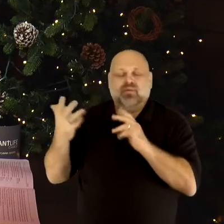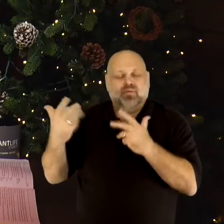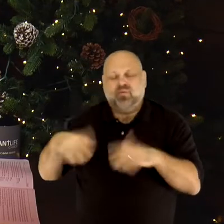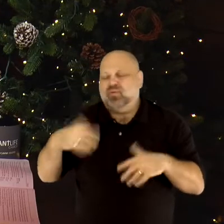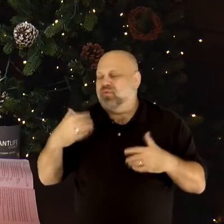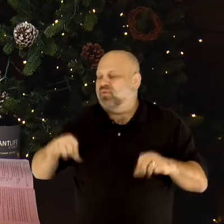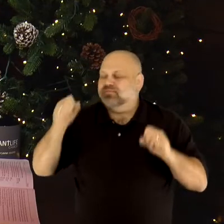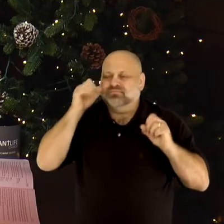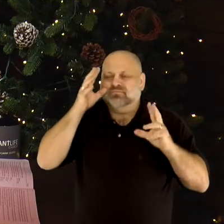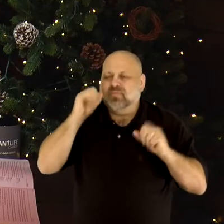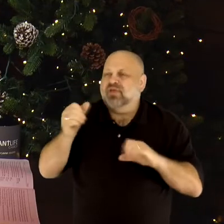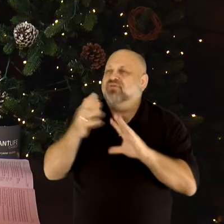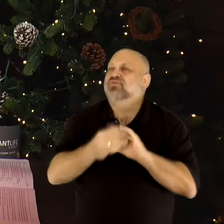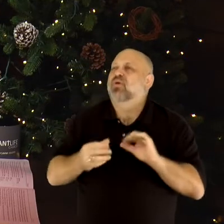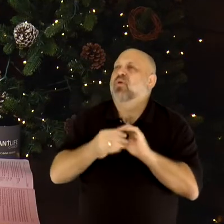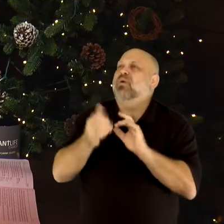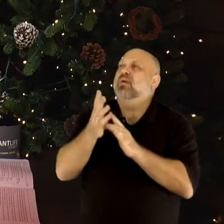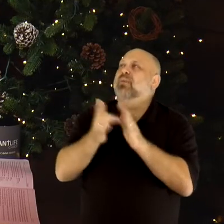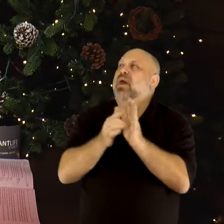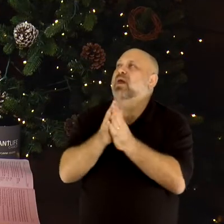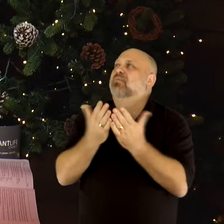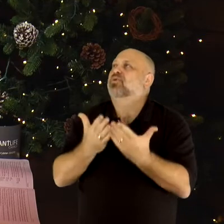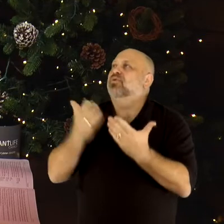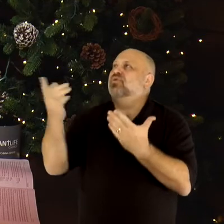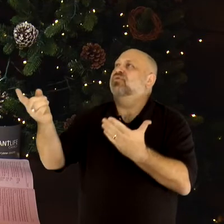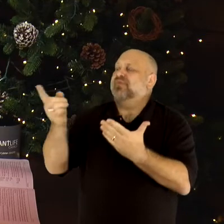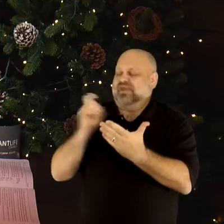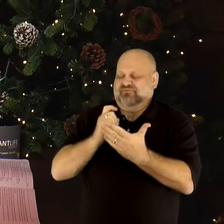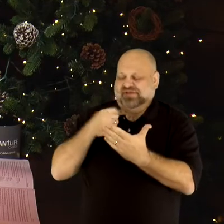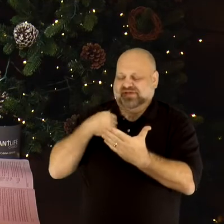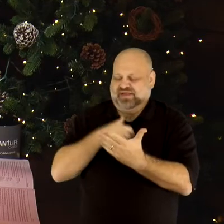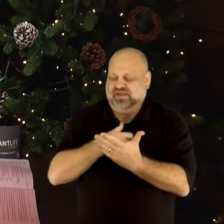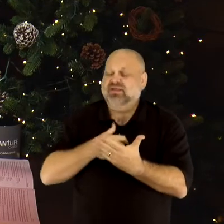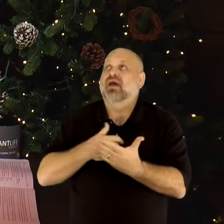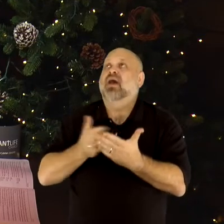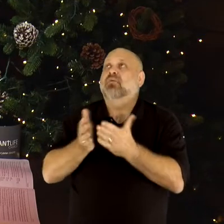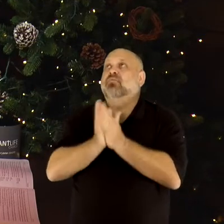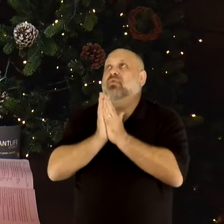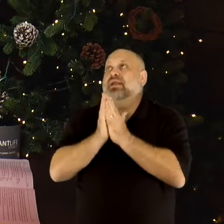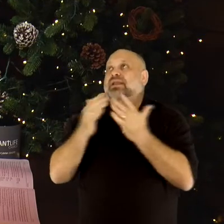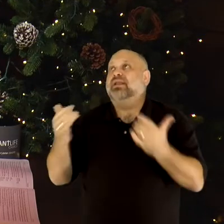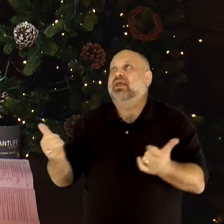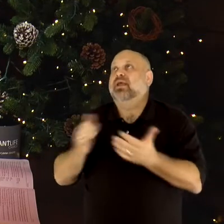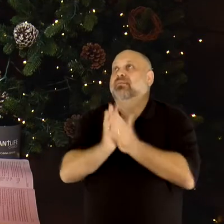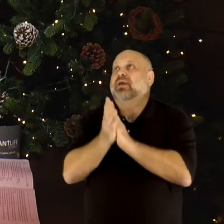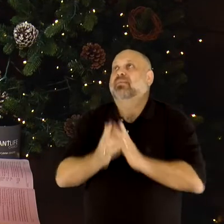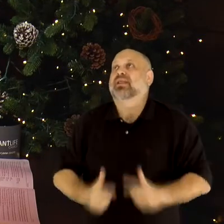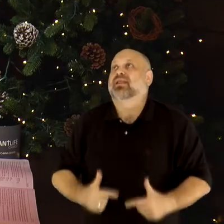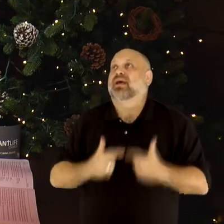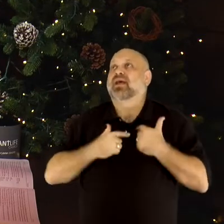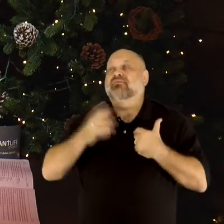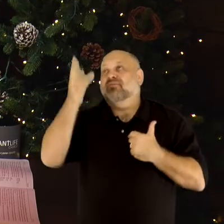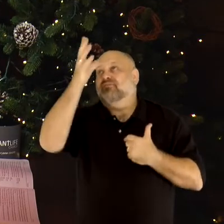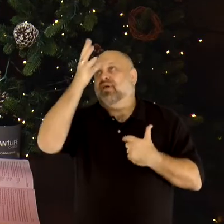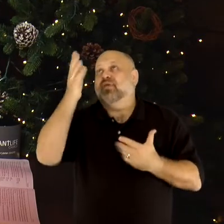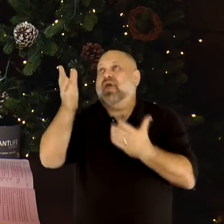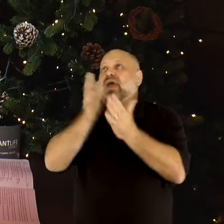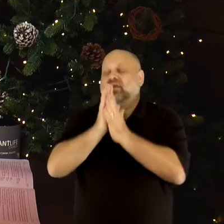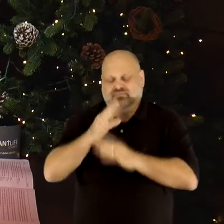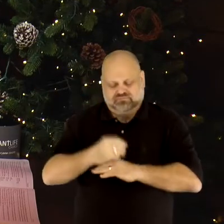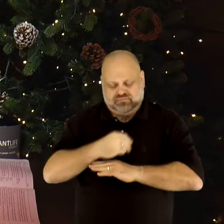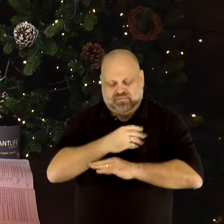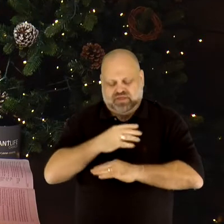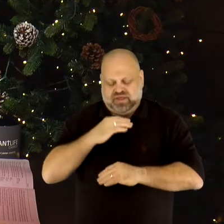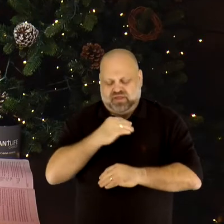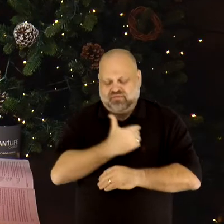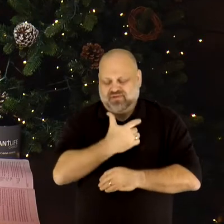this magnificent story in the Bible that you've given us, Lord, I pray today that it comes alive. And Father, we ask you to